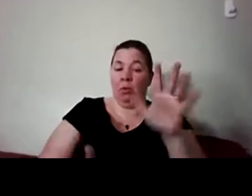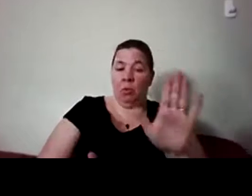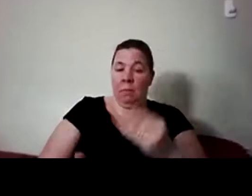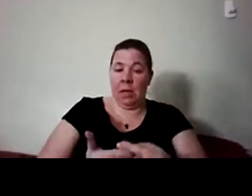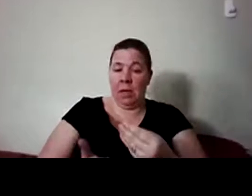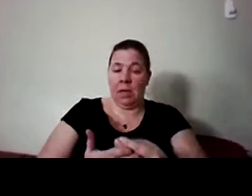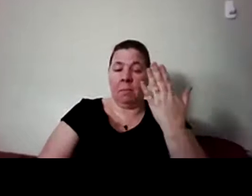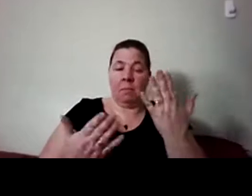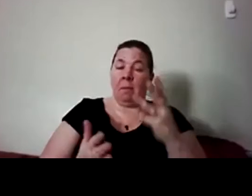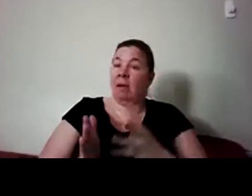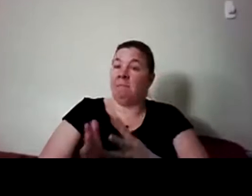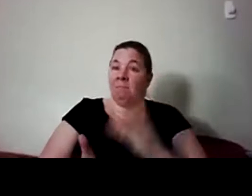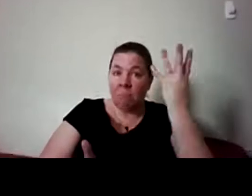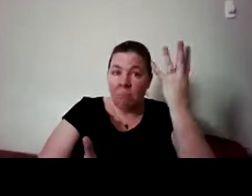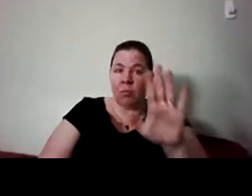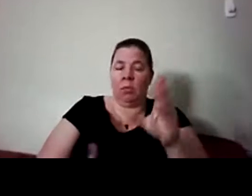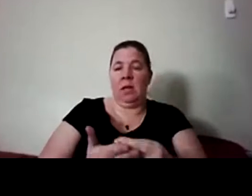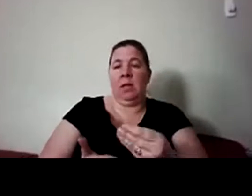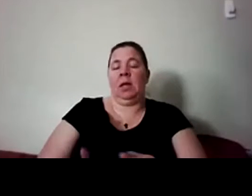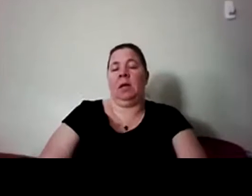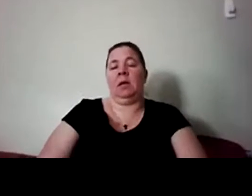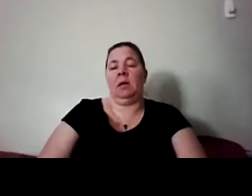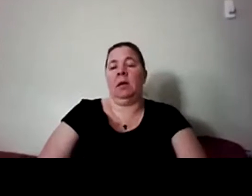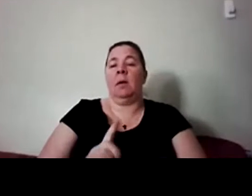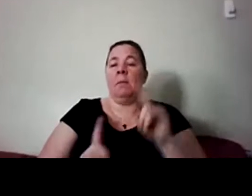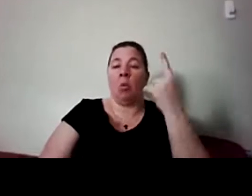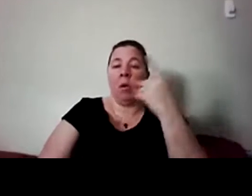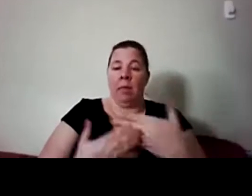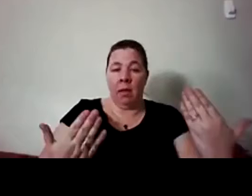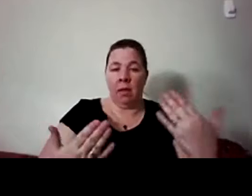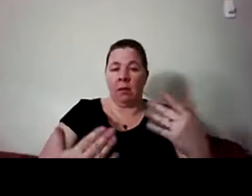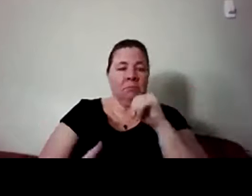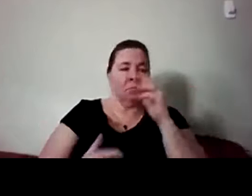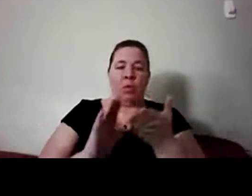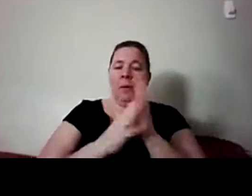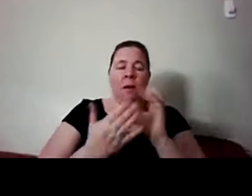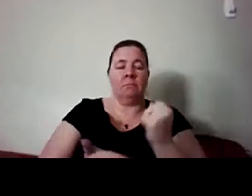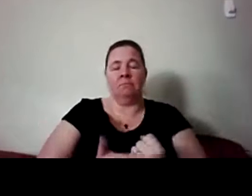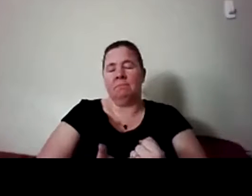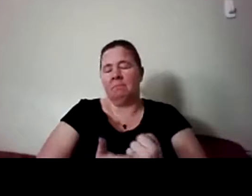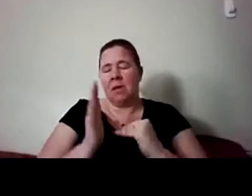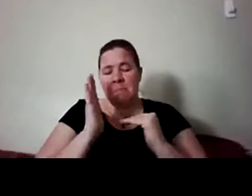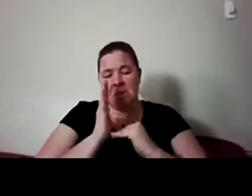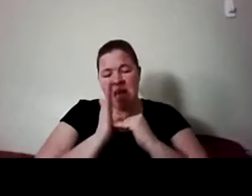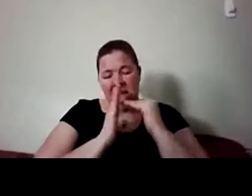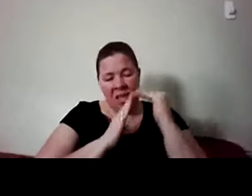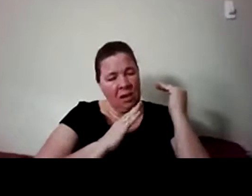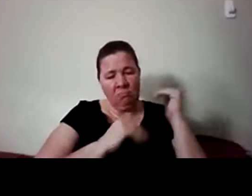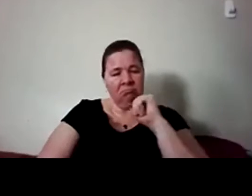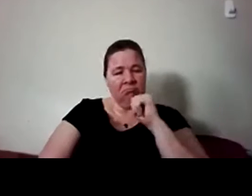you might even quadruple your money. But I can tell you one thing, you're not going to become a millionaire, let alone a billionaire.